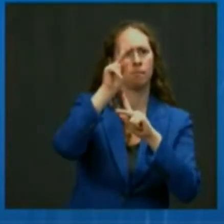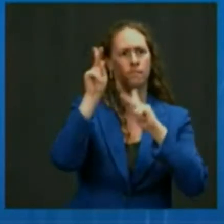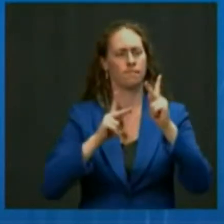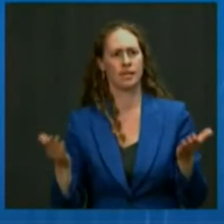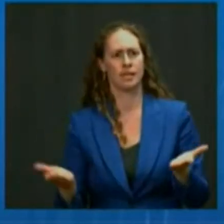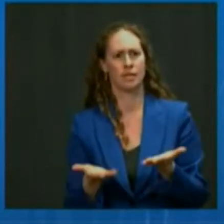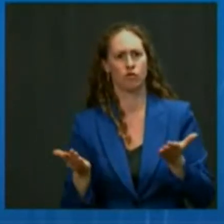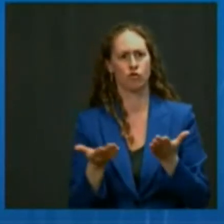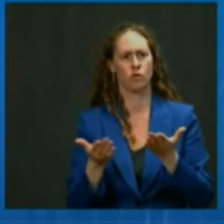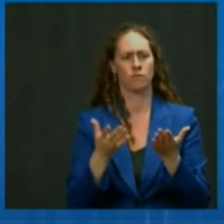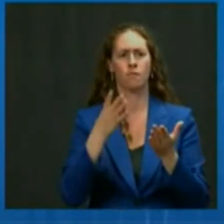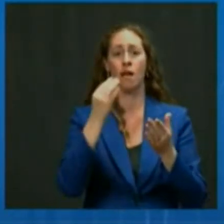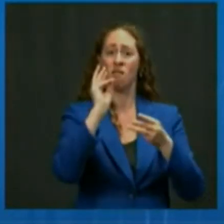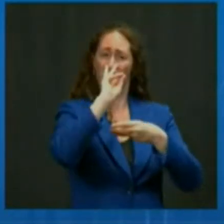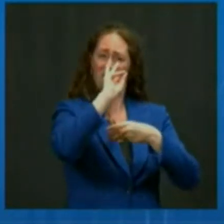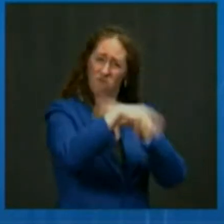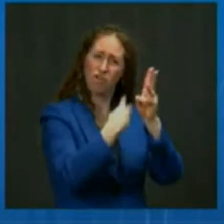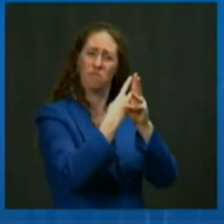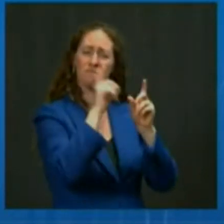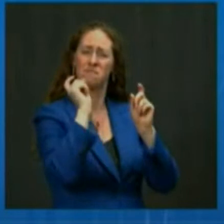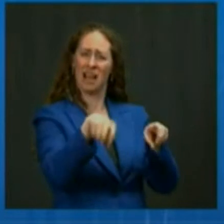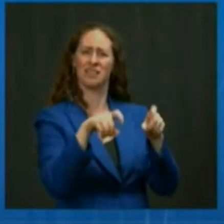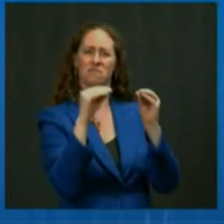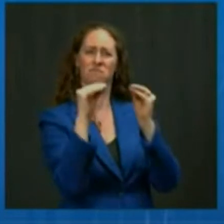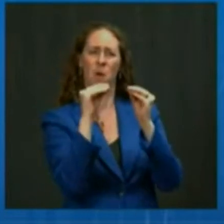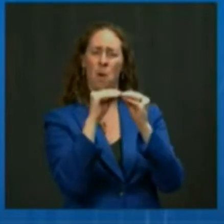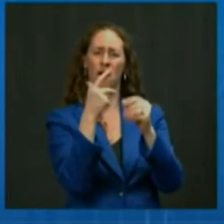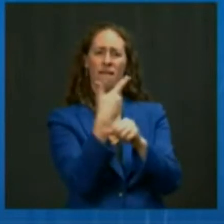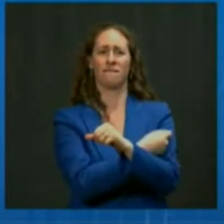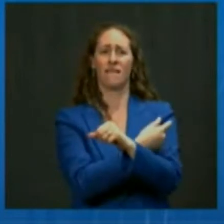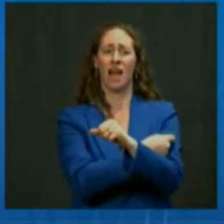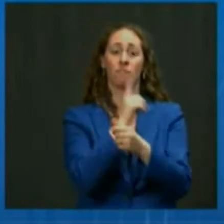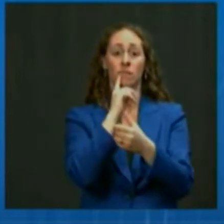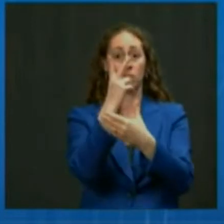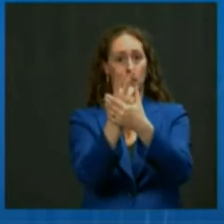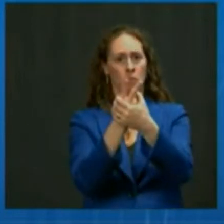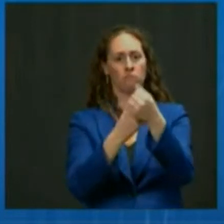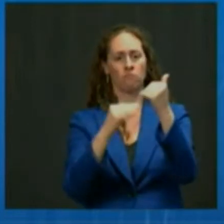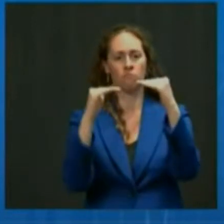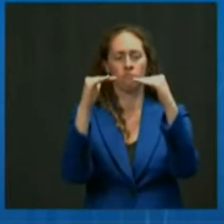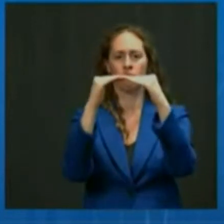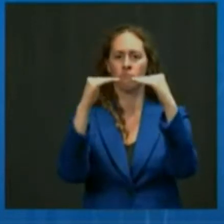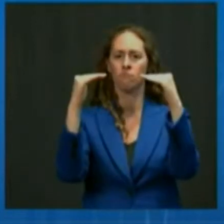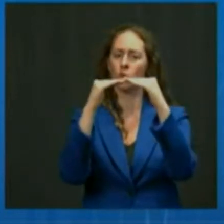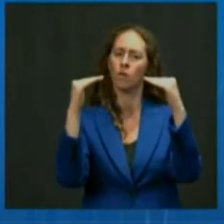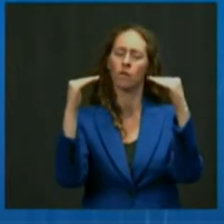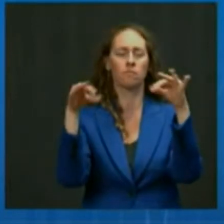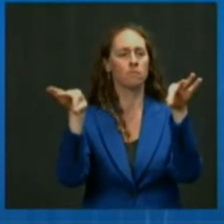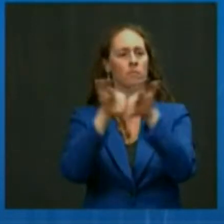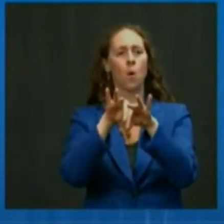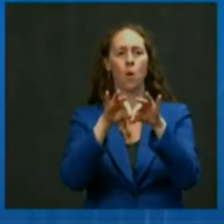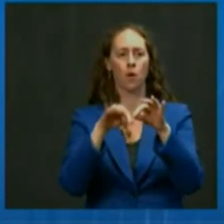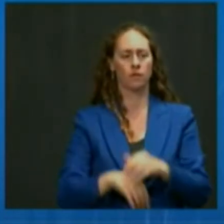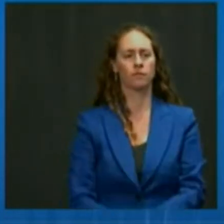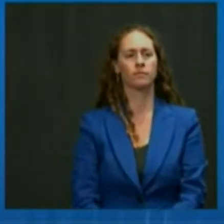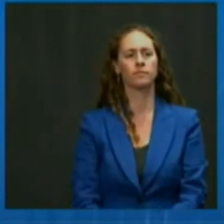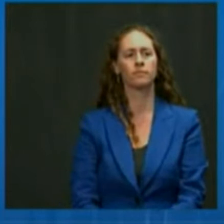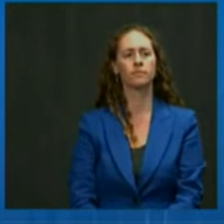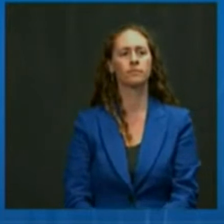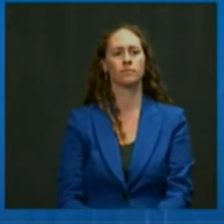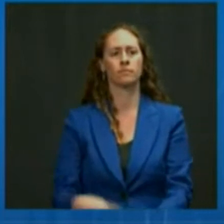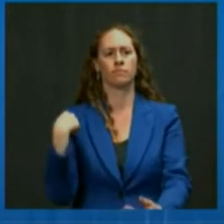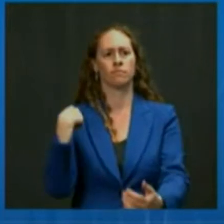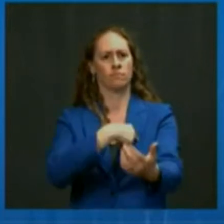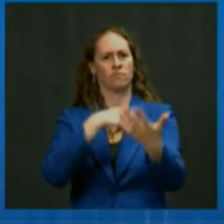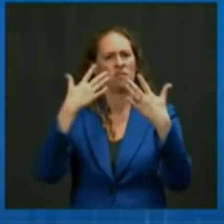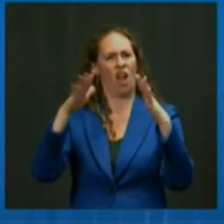world. Both are critical, and we're already proving that we can protect our own people